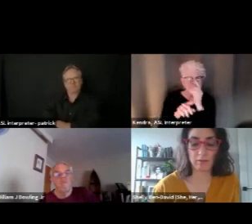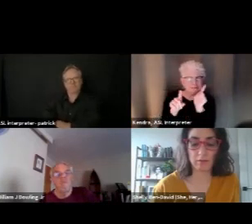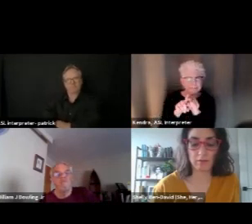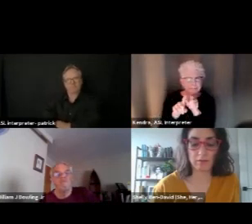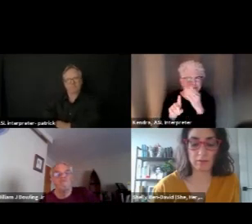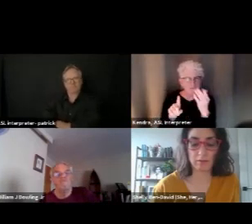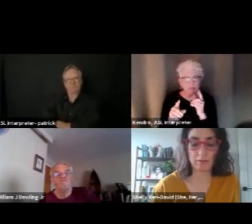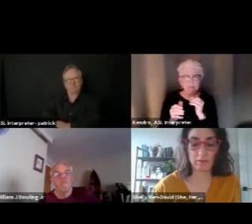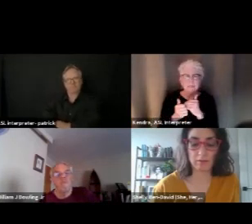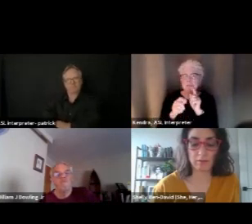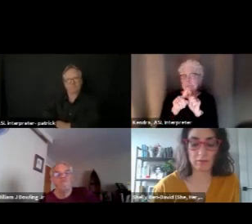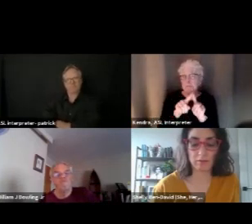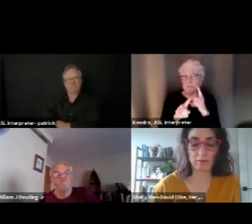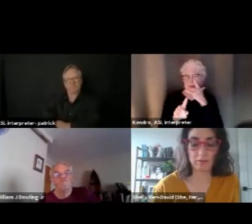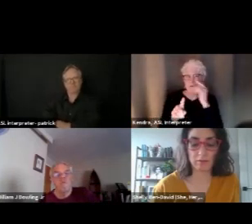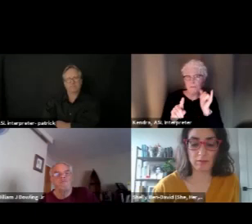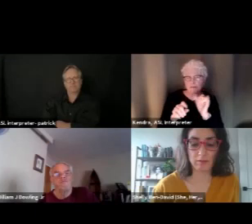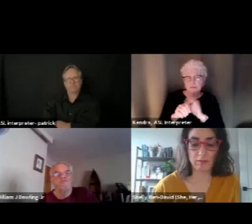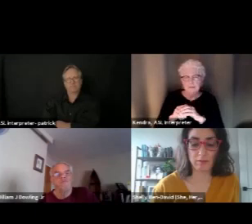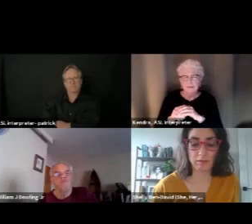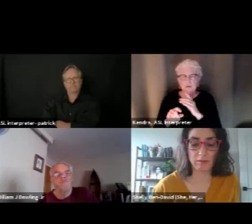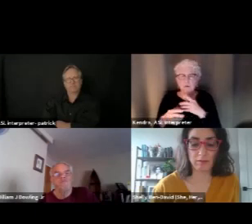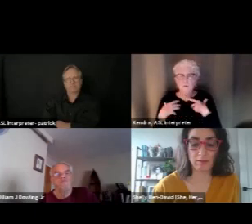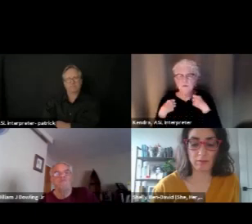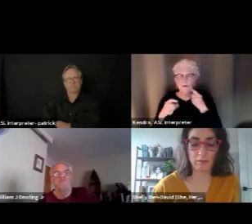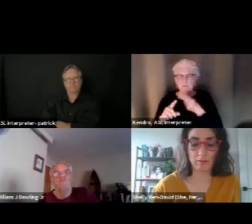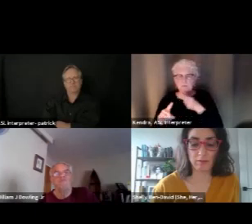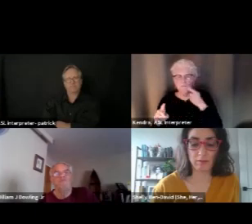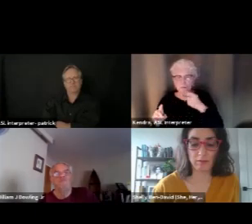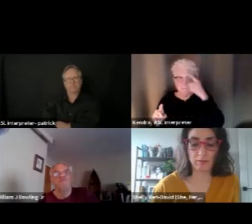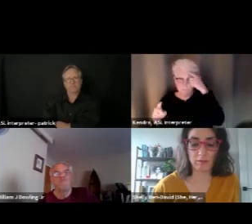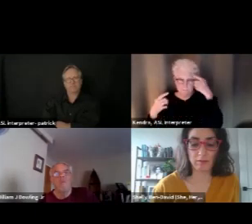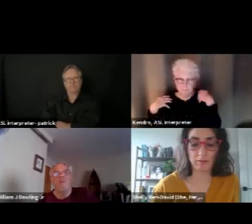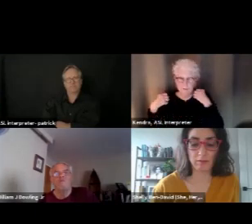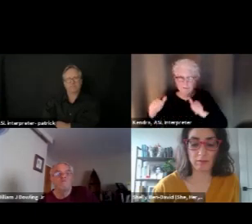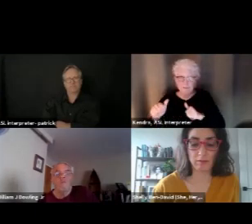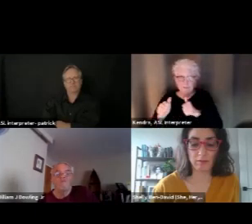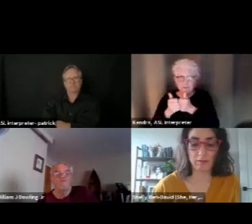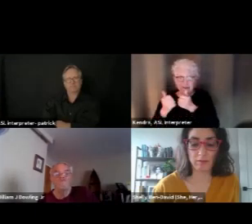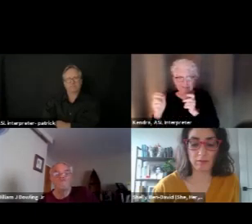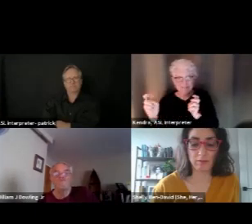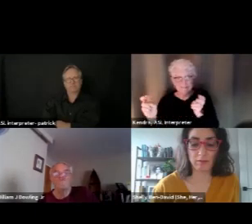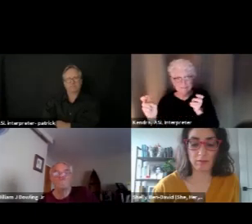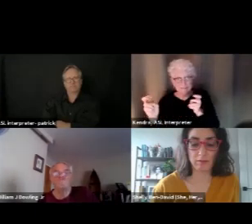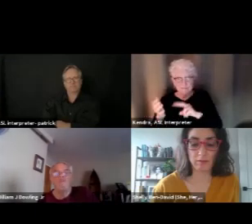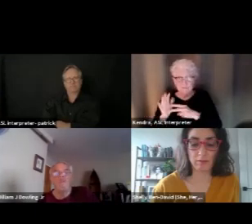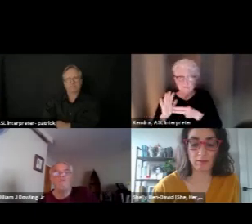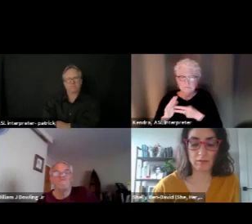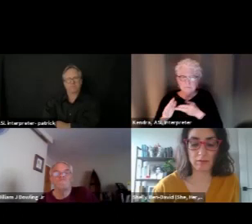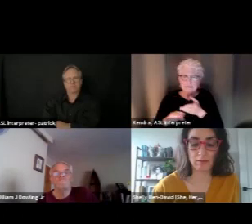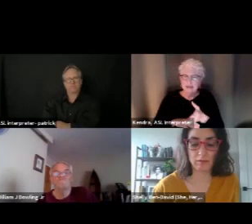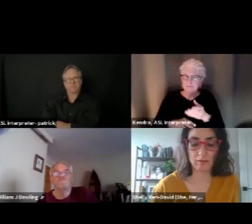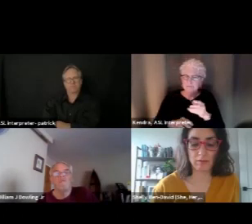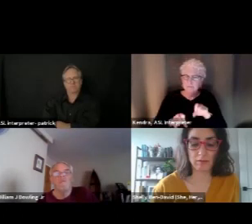could be recovered from like a mental health challenge, which could reflect kind of like how you would heal from a broken